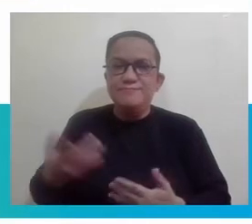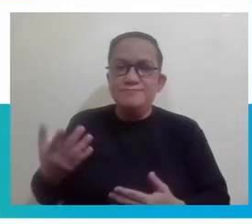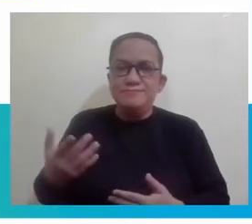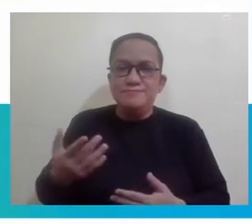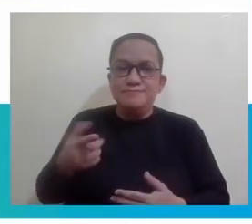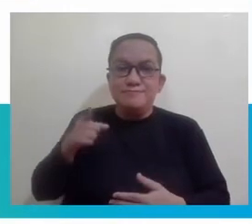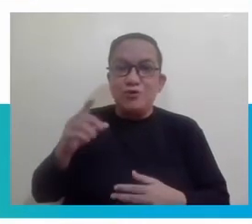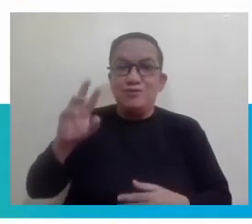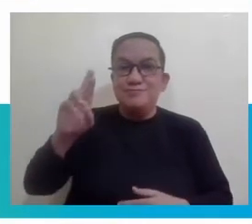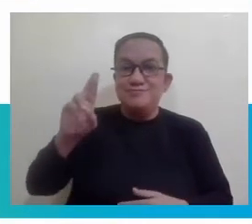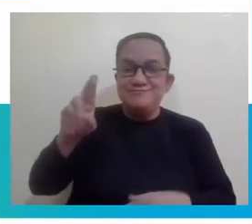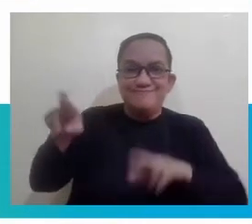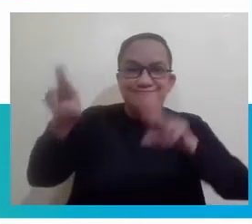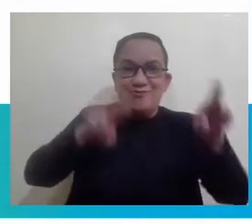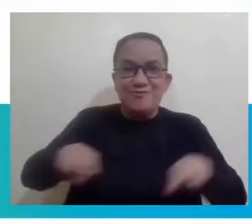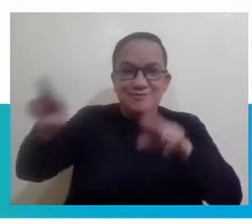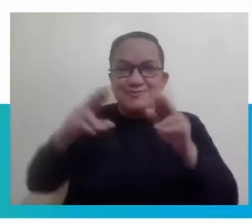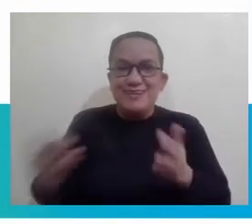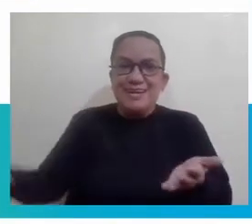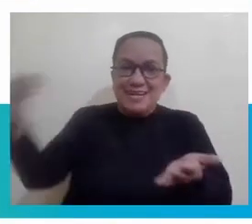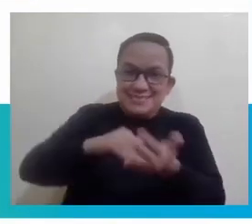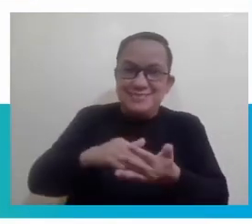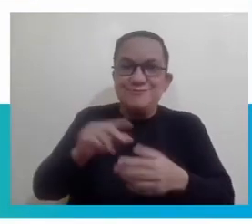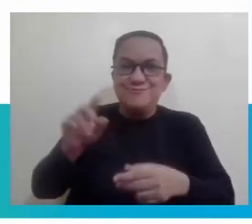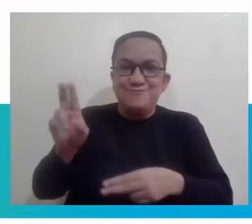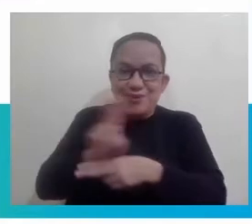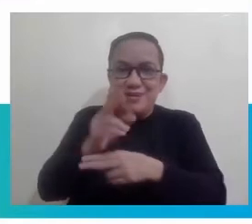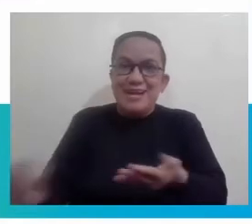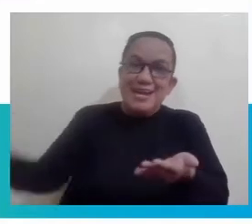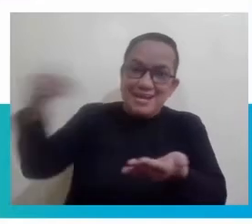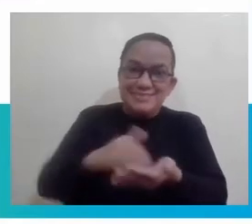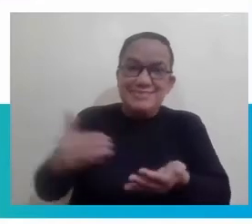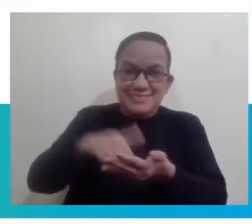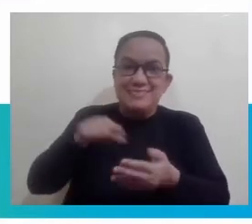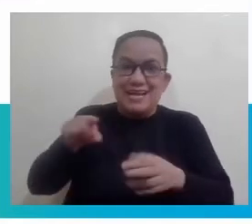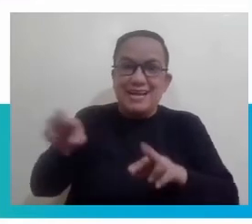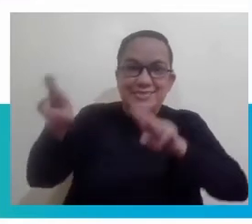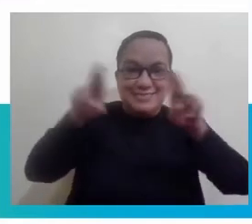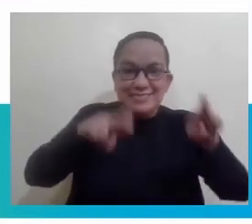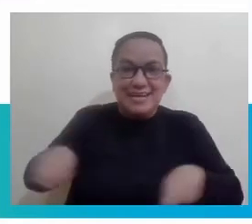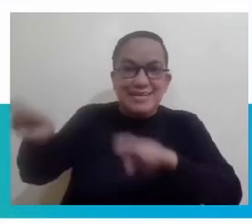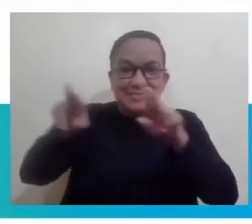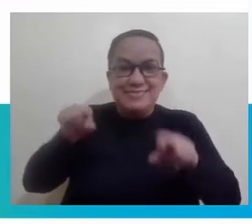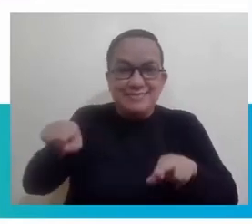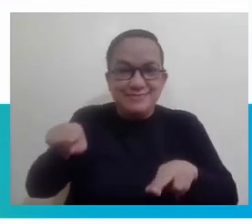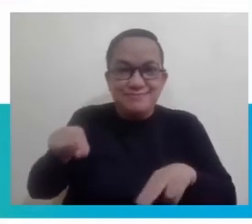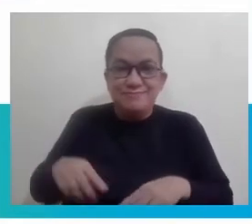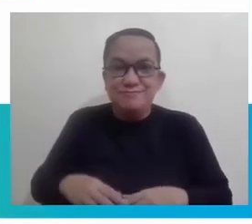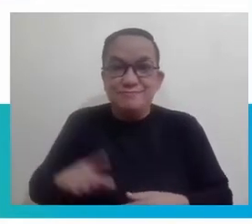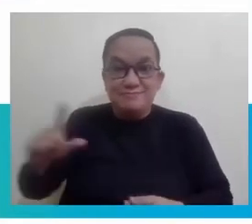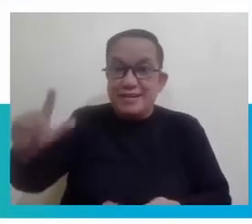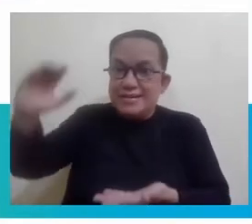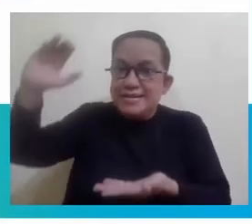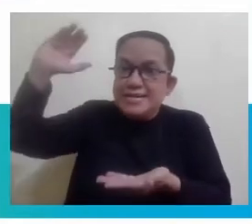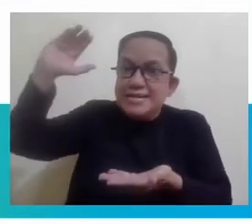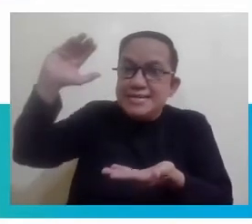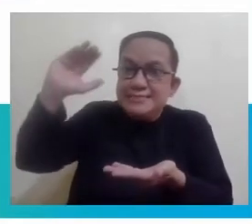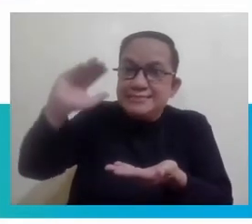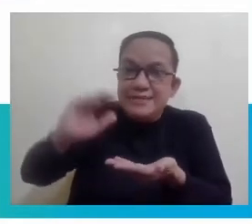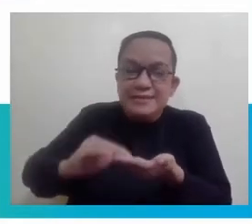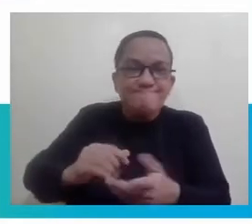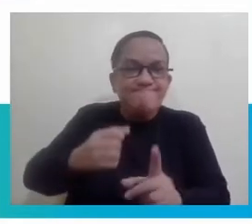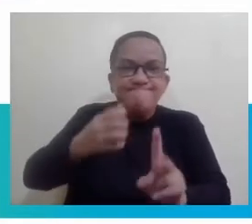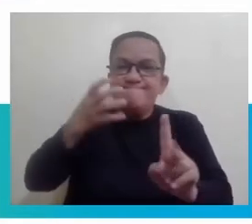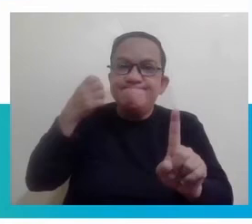places, improve the urban environment and public health, and also reduce the climate impact, and at the same time, create